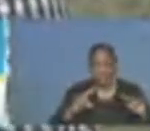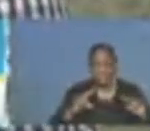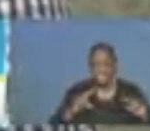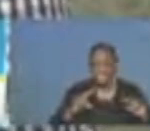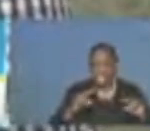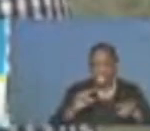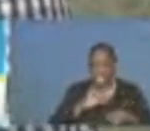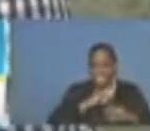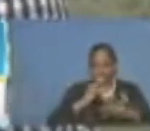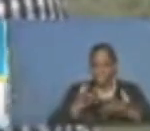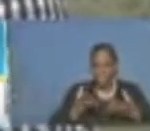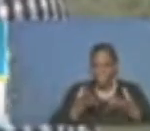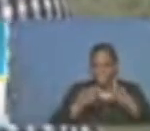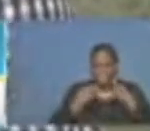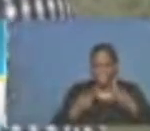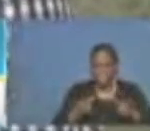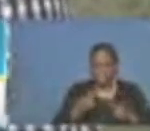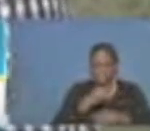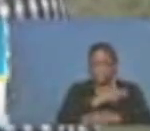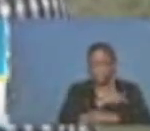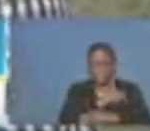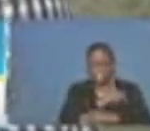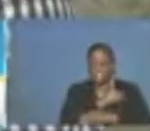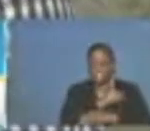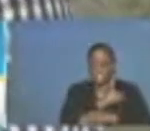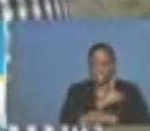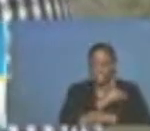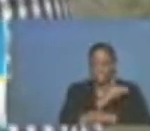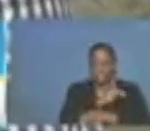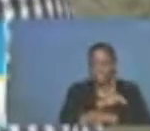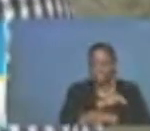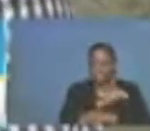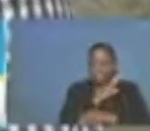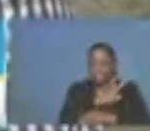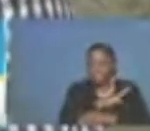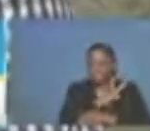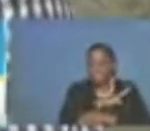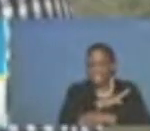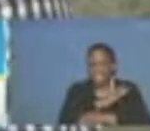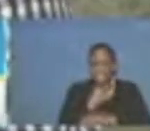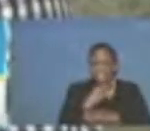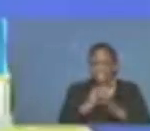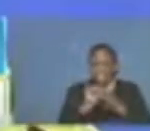from Minister Mario Boleg, he sends his support and he supports the initiatives.